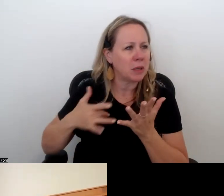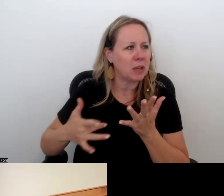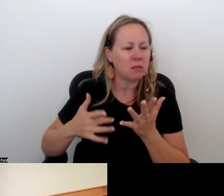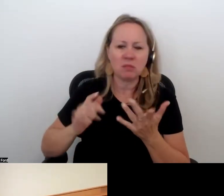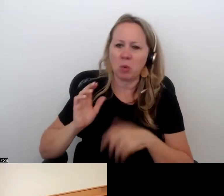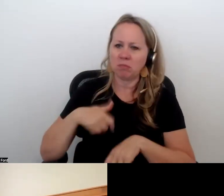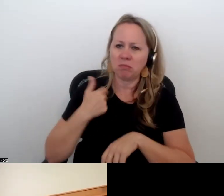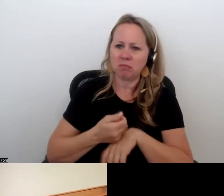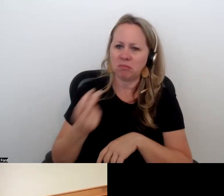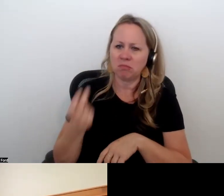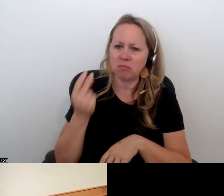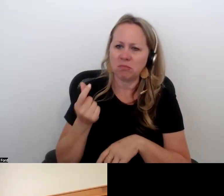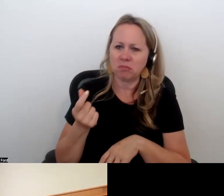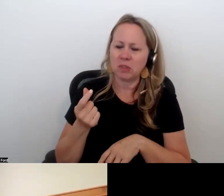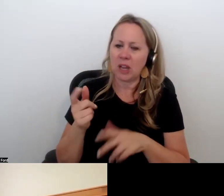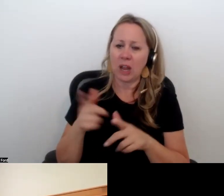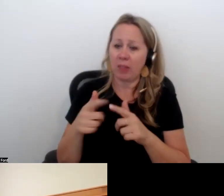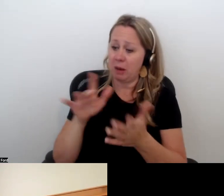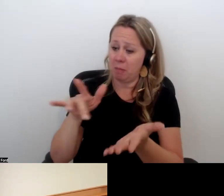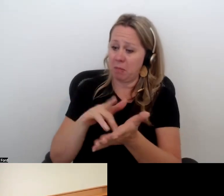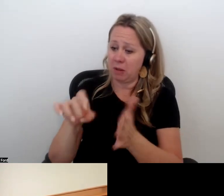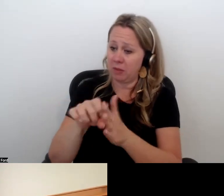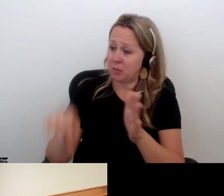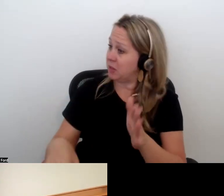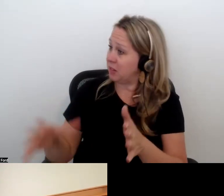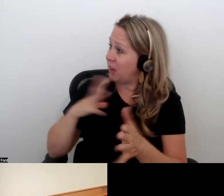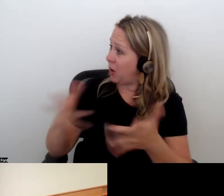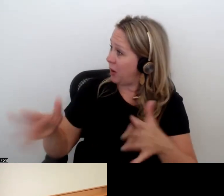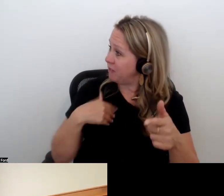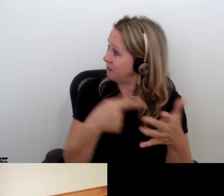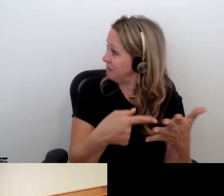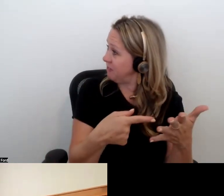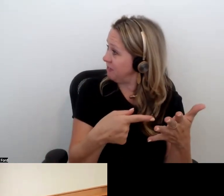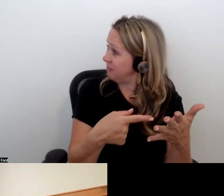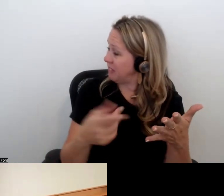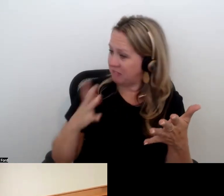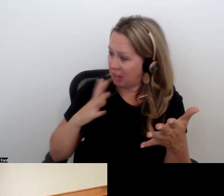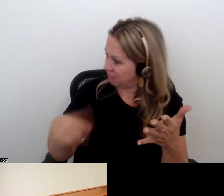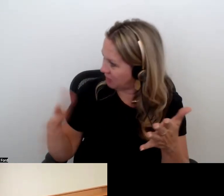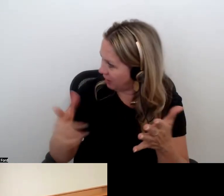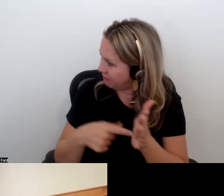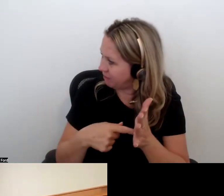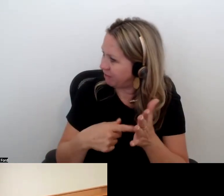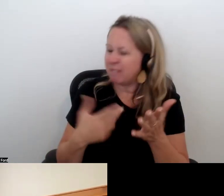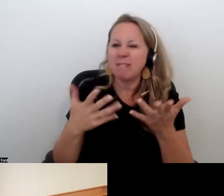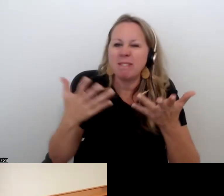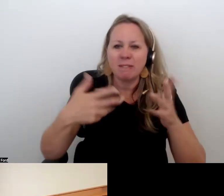adjust anything mid-semester. Some examples of this are